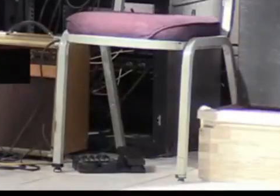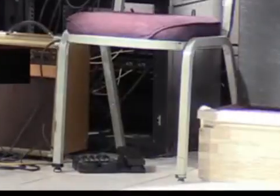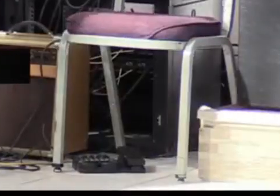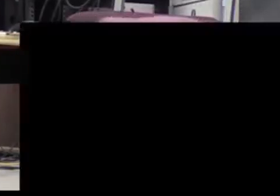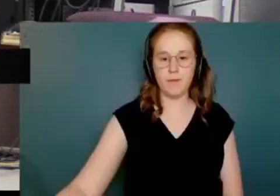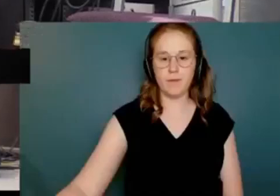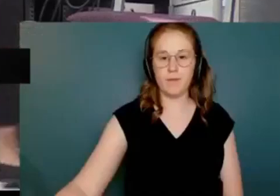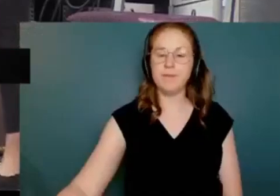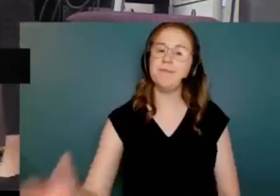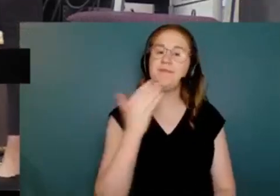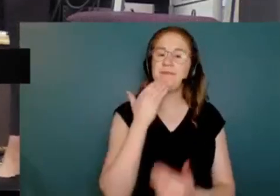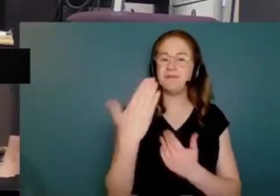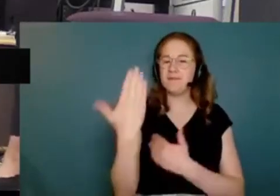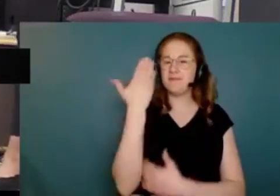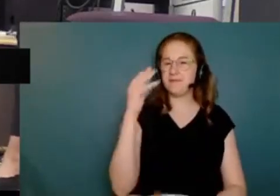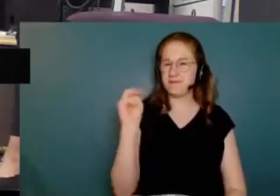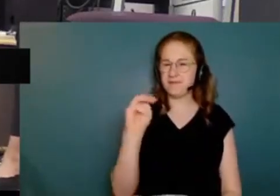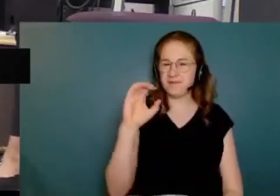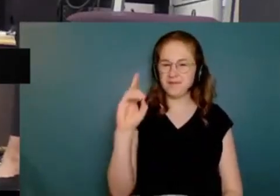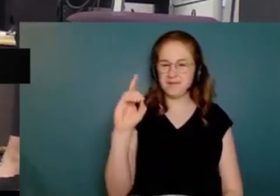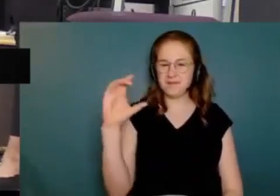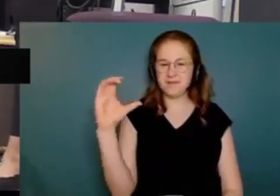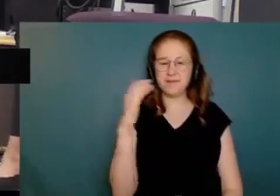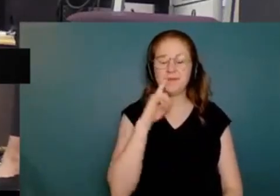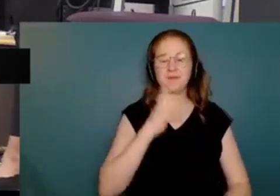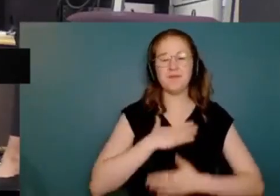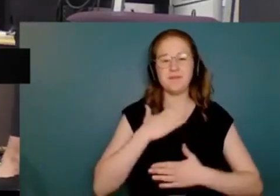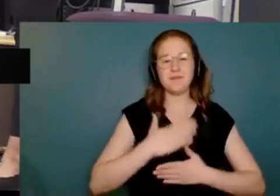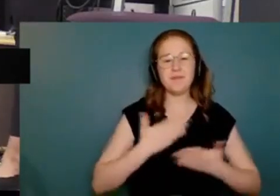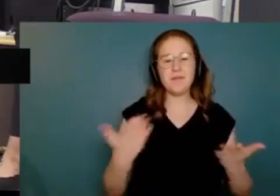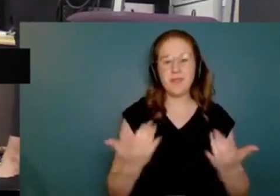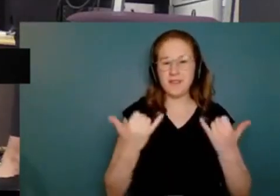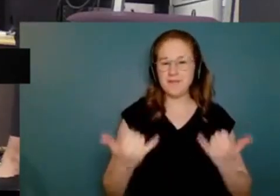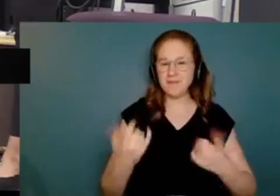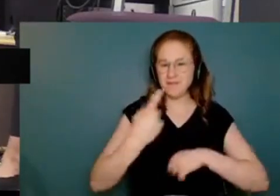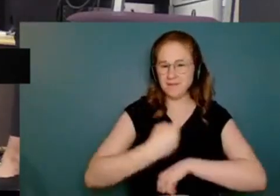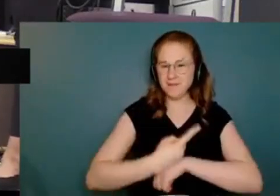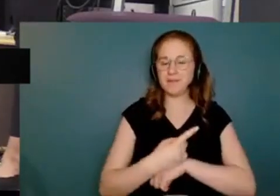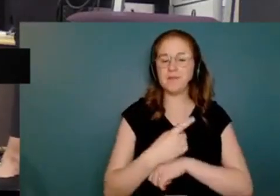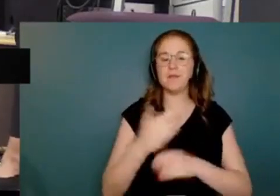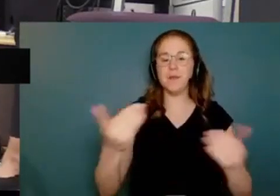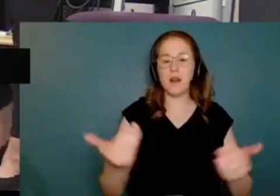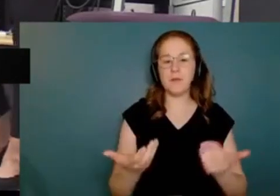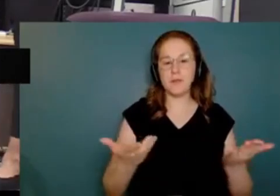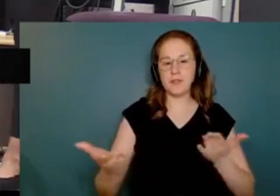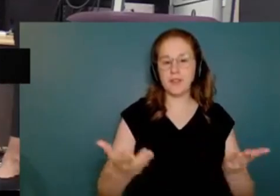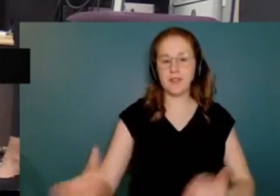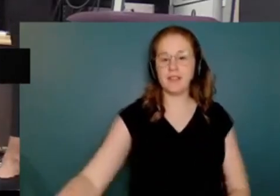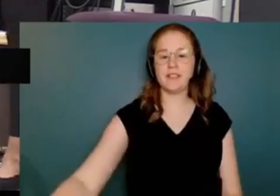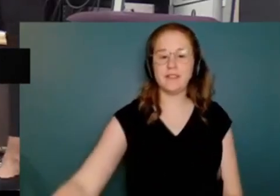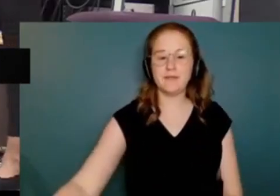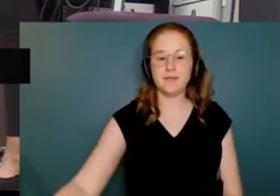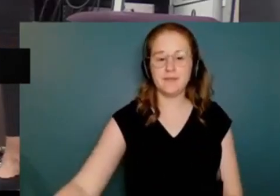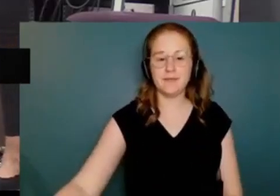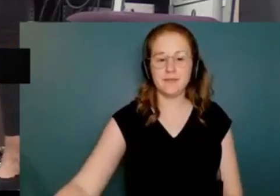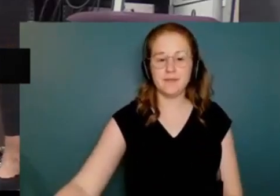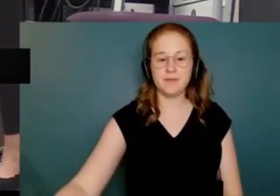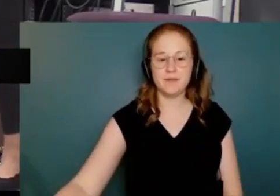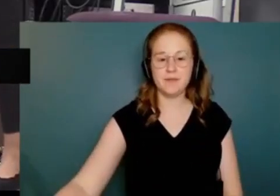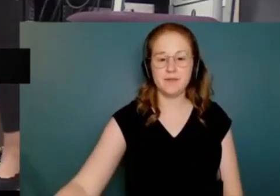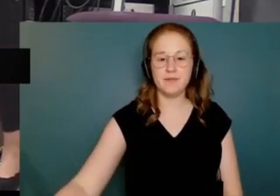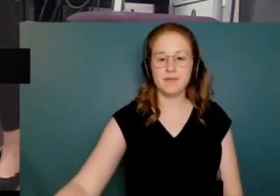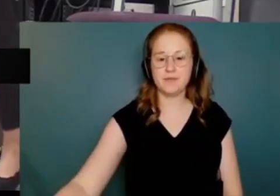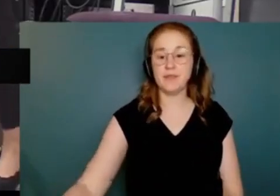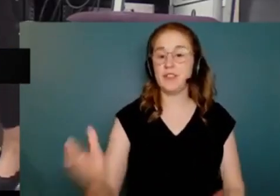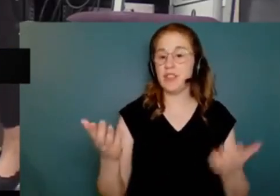Good morning, MCC. We're so glad you're here with us today. Welcome to our service. Whether you're here in person, as I see a lot of you